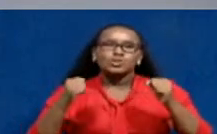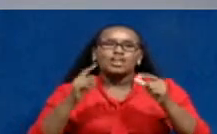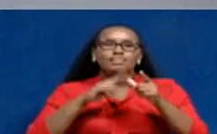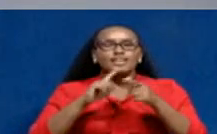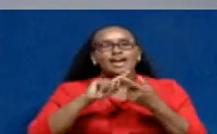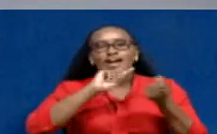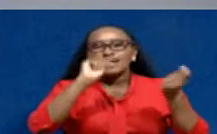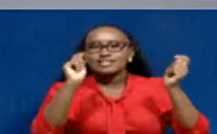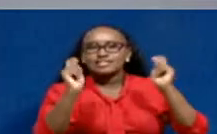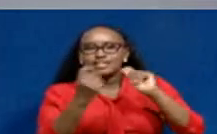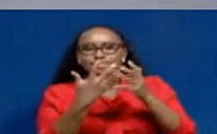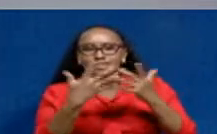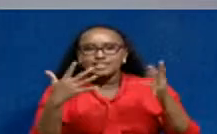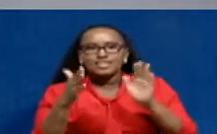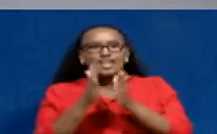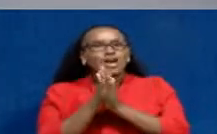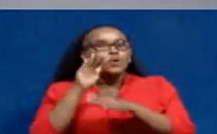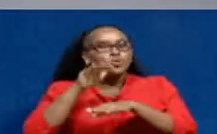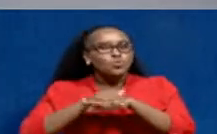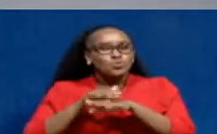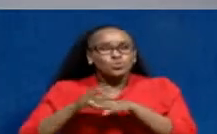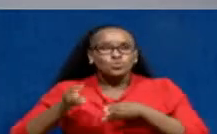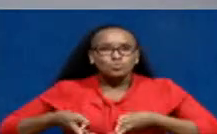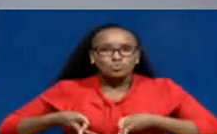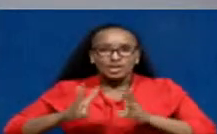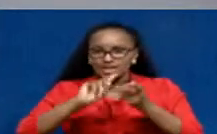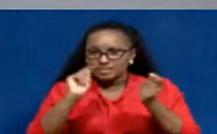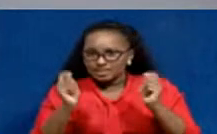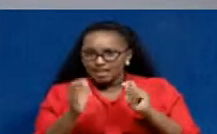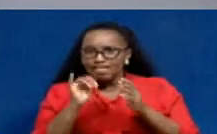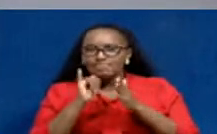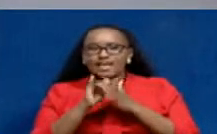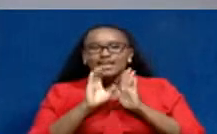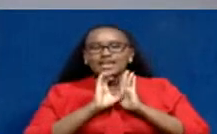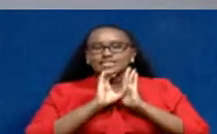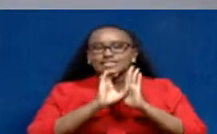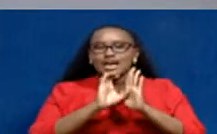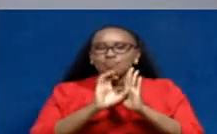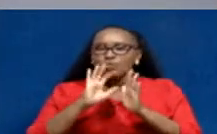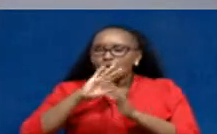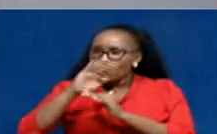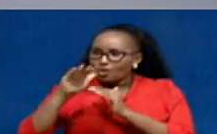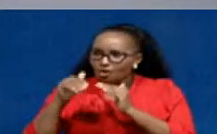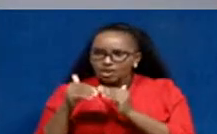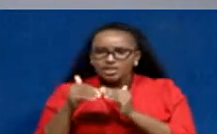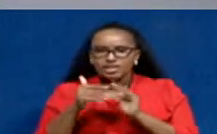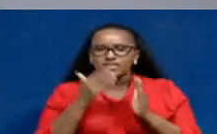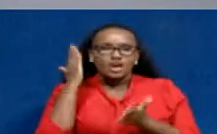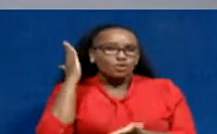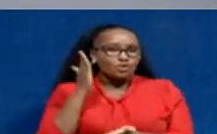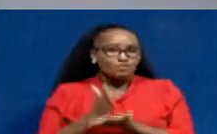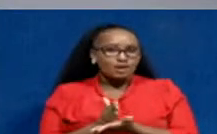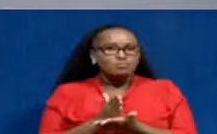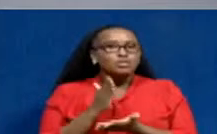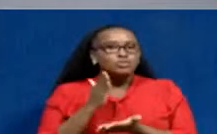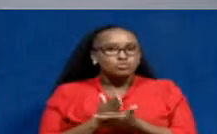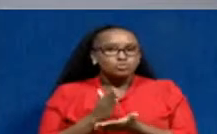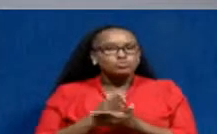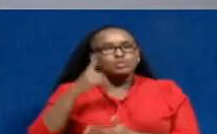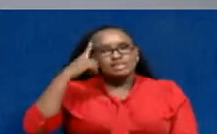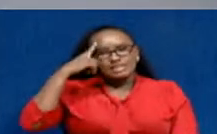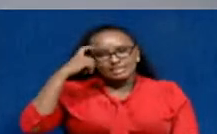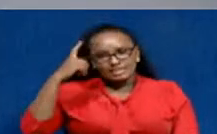misfortune into positive change. These examples affirm that dreams